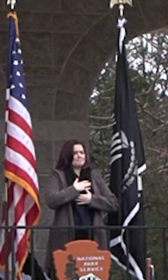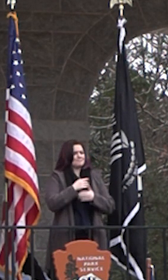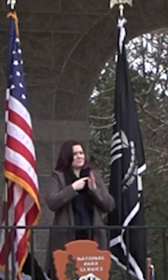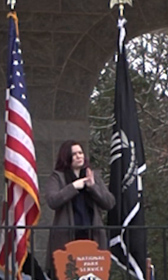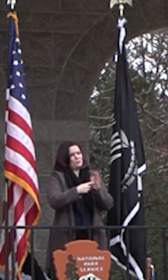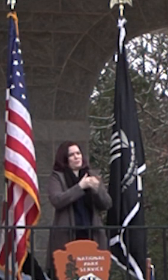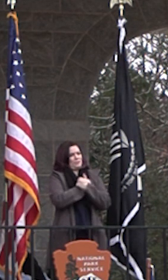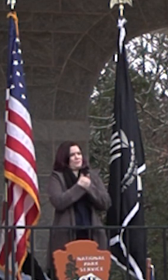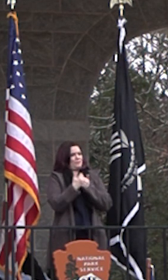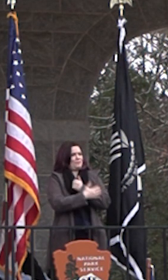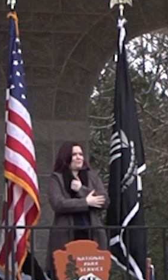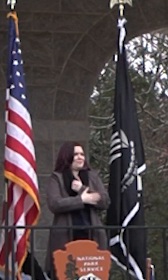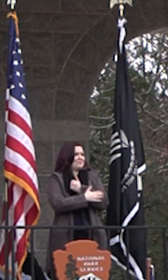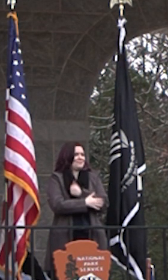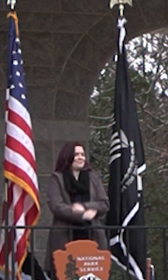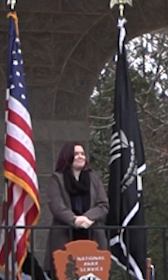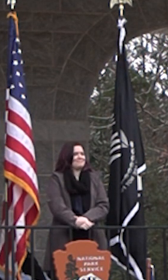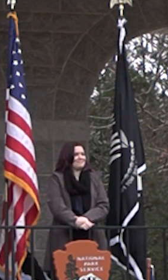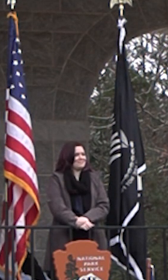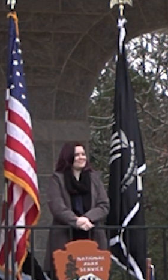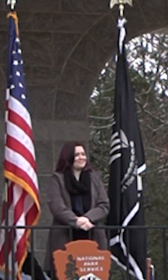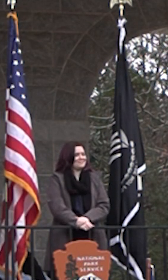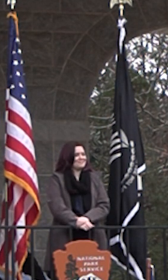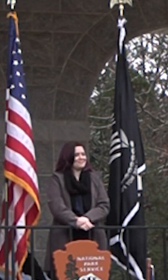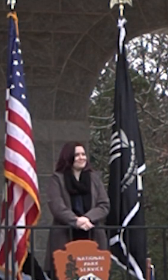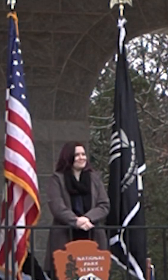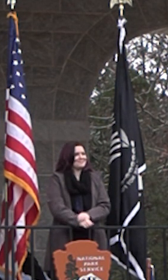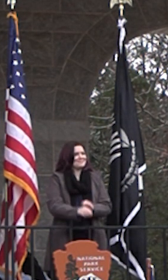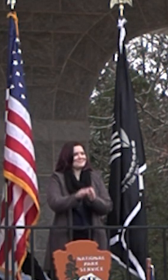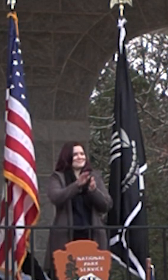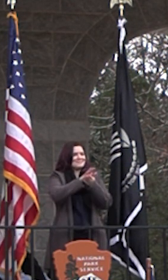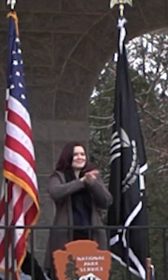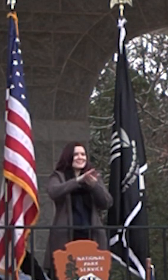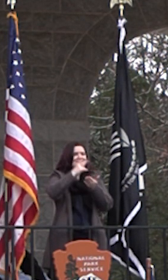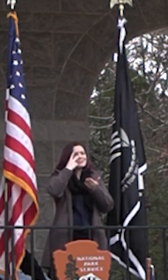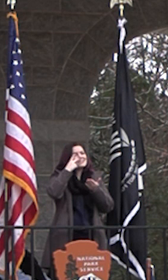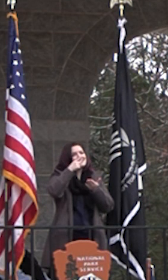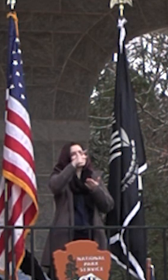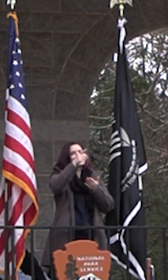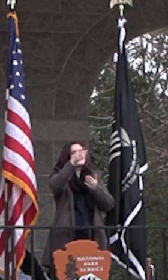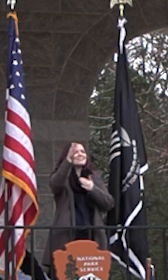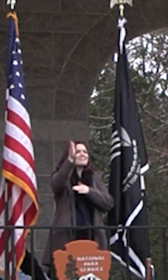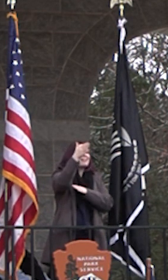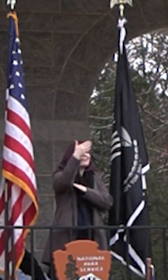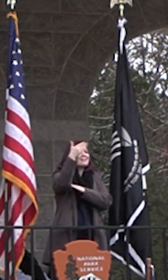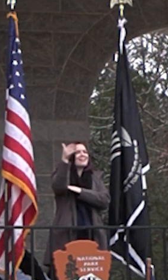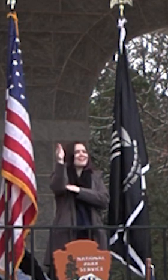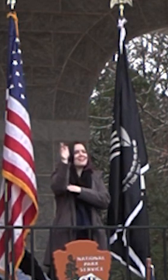It is nice to see that we have flags flying on